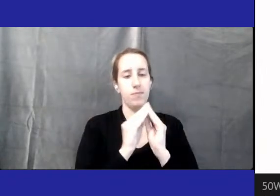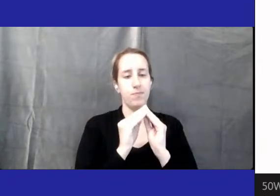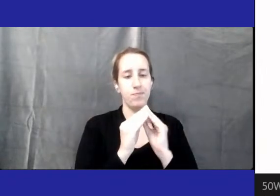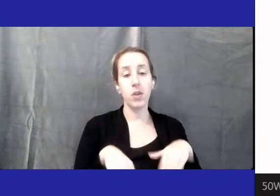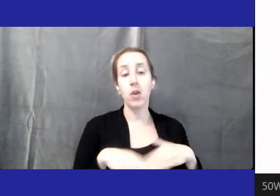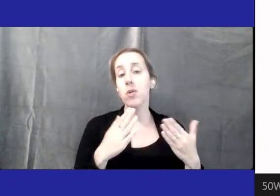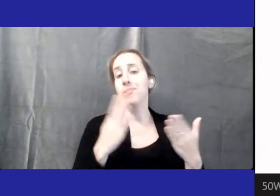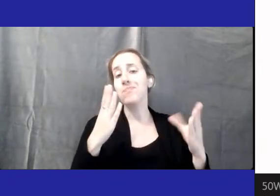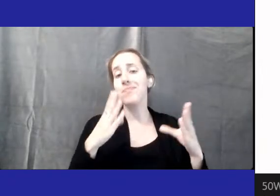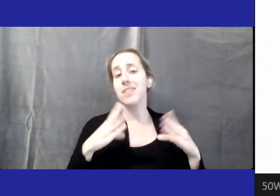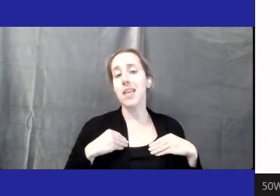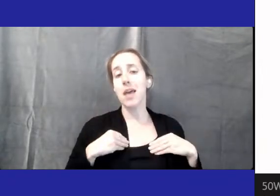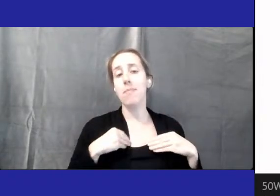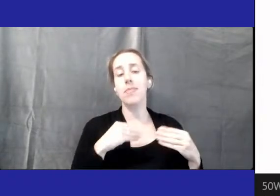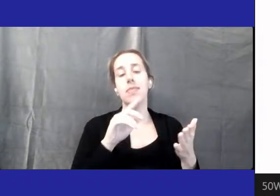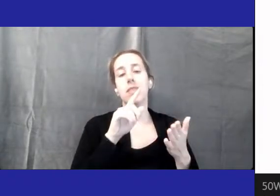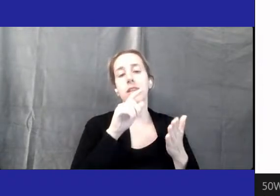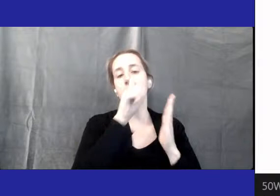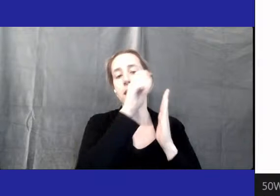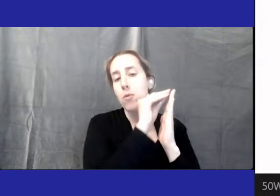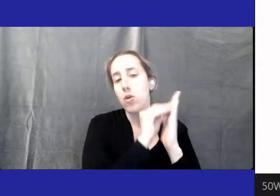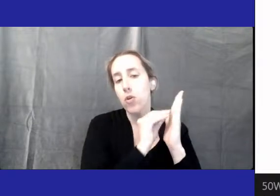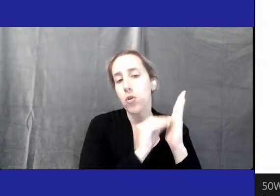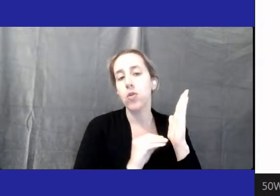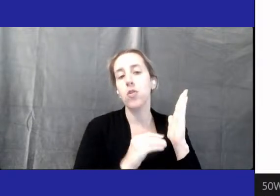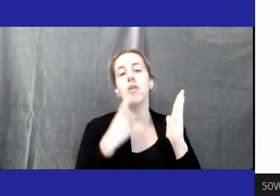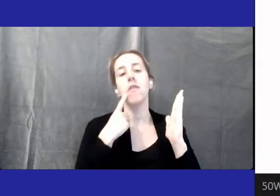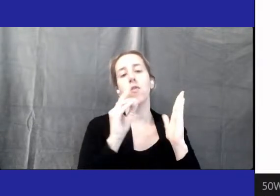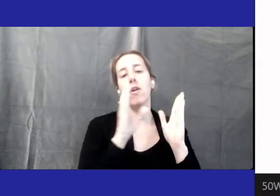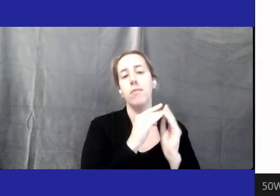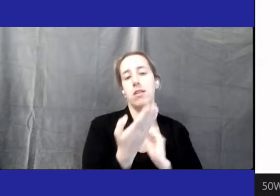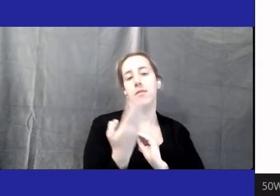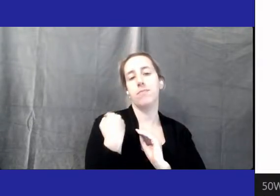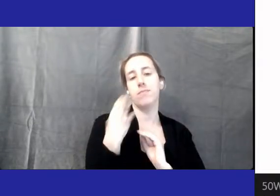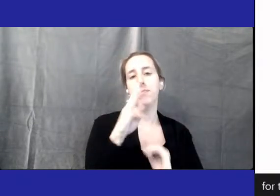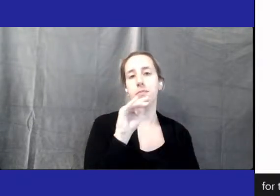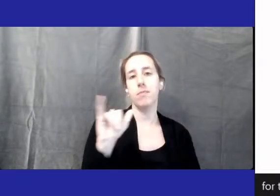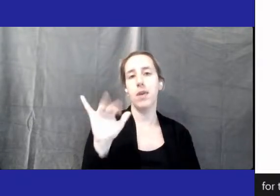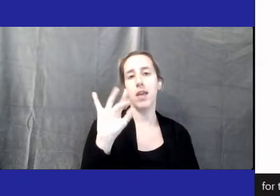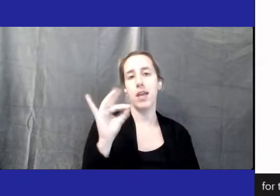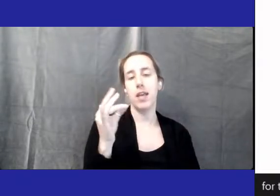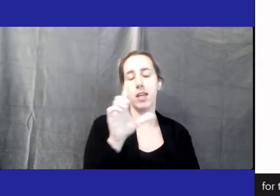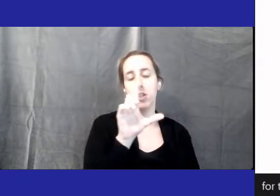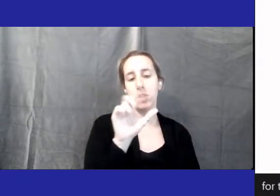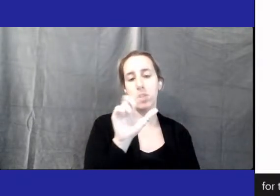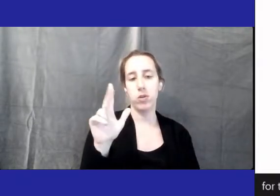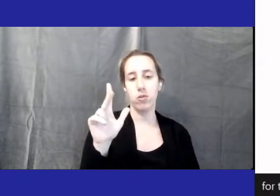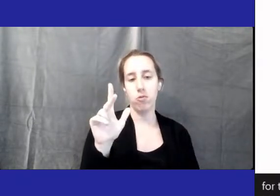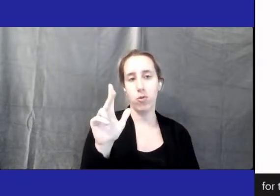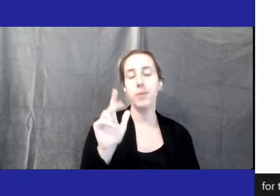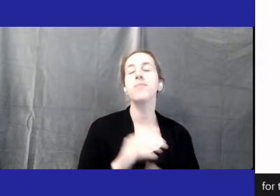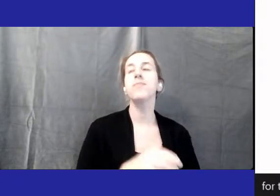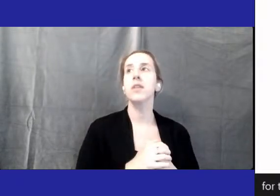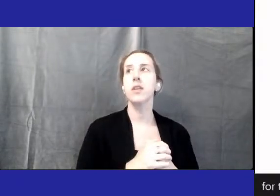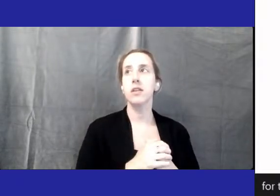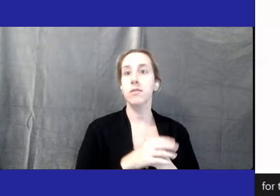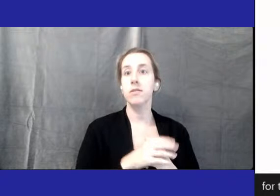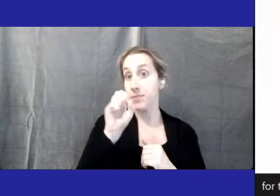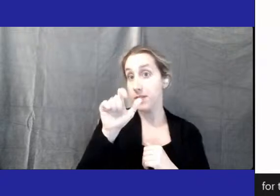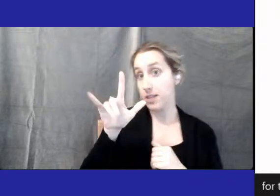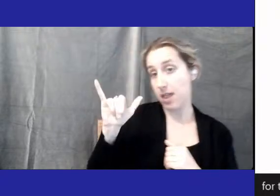the MMPA committee meeting held on May 8th, 2023. Sally?